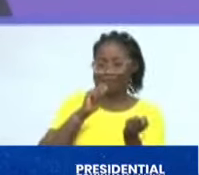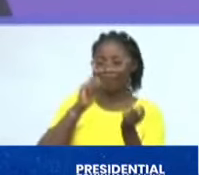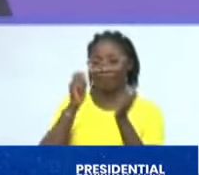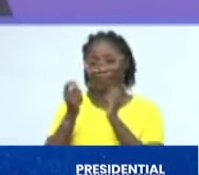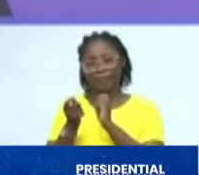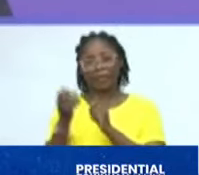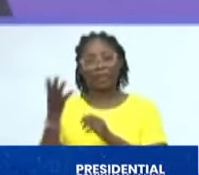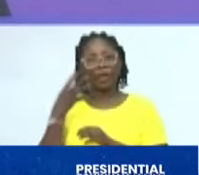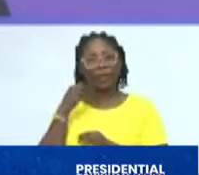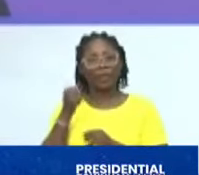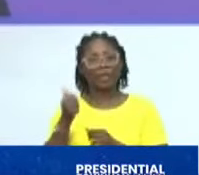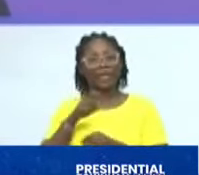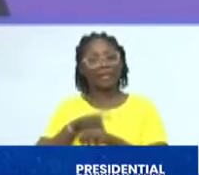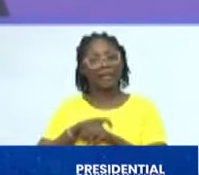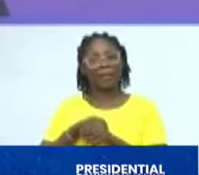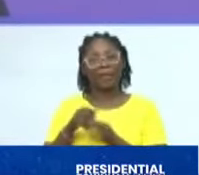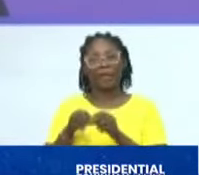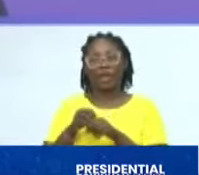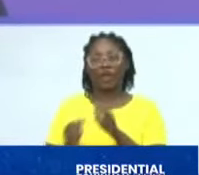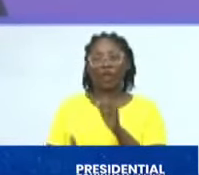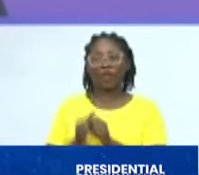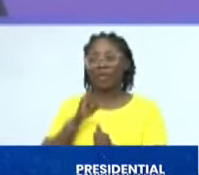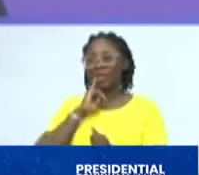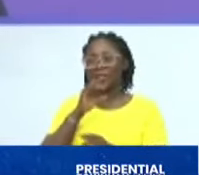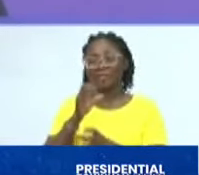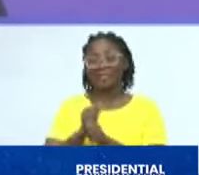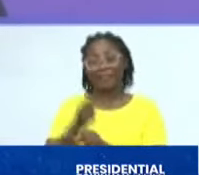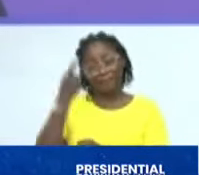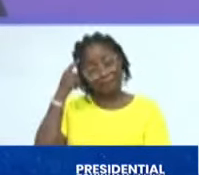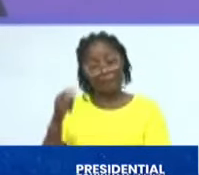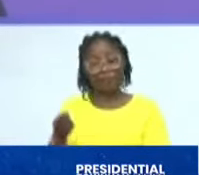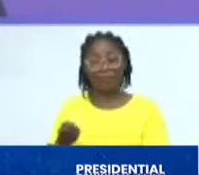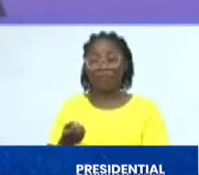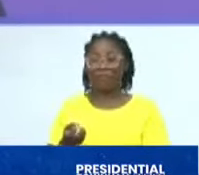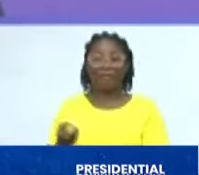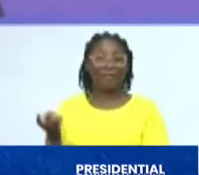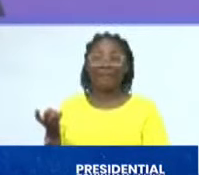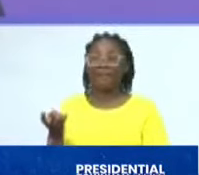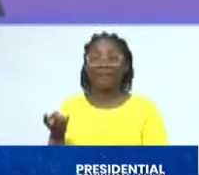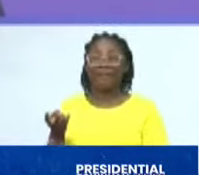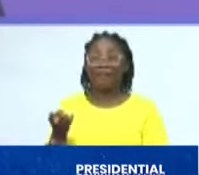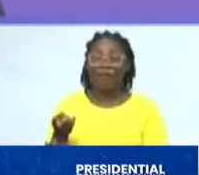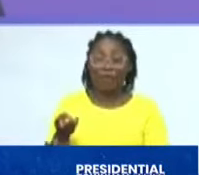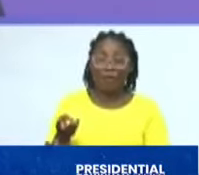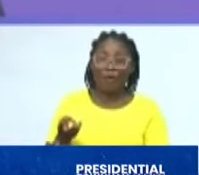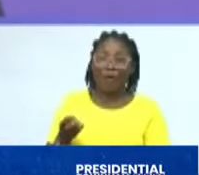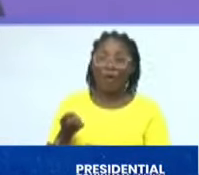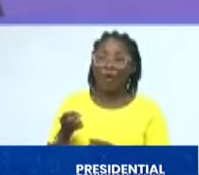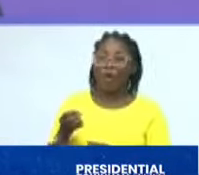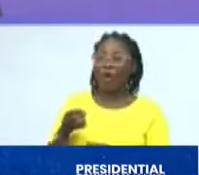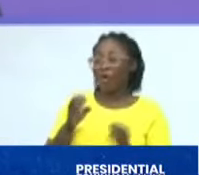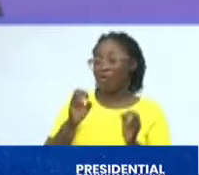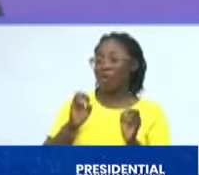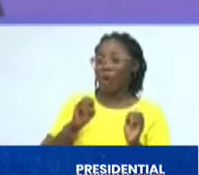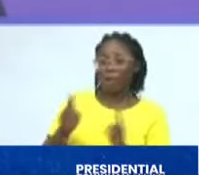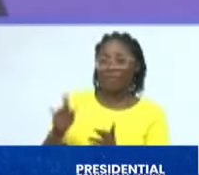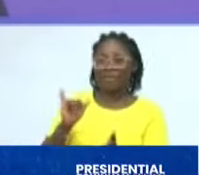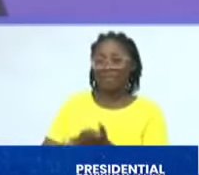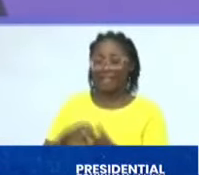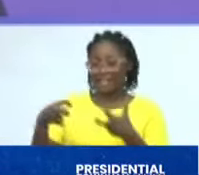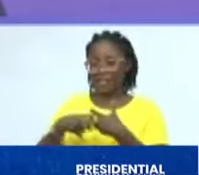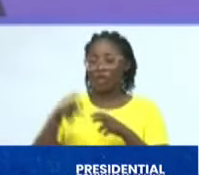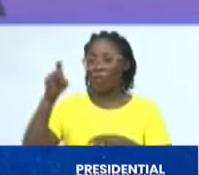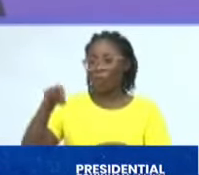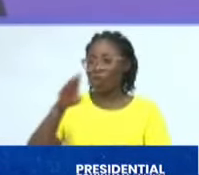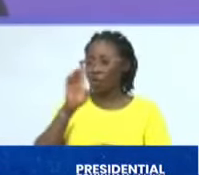There was an era in which it was taken for granted that electricity must come cheap. Then to